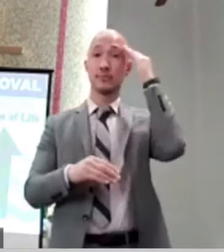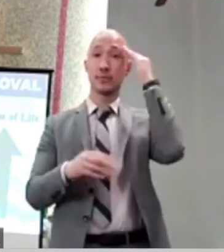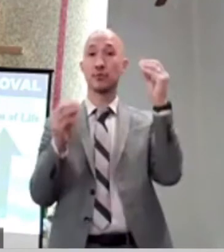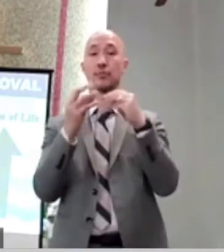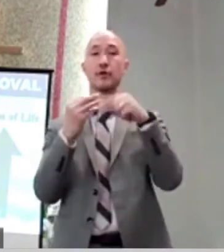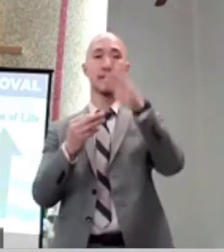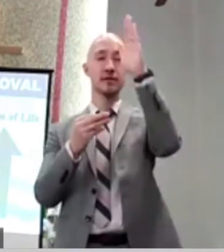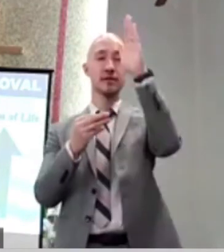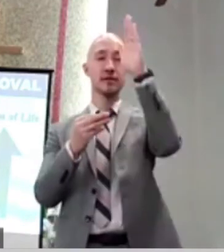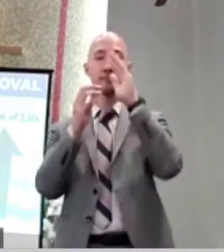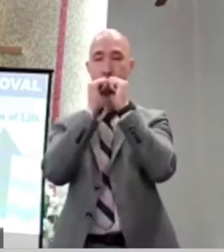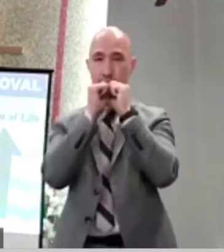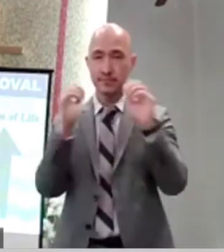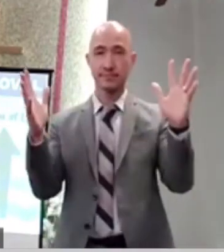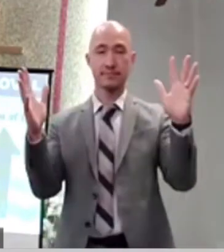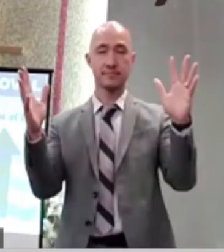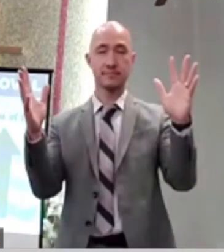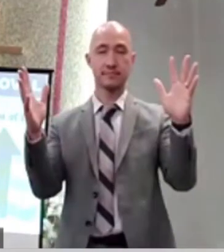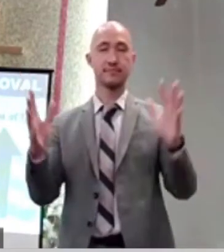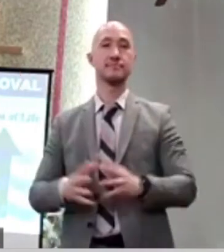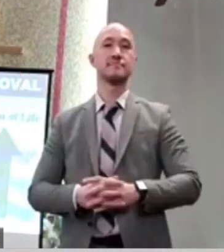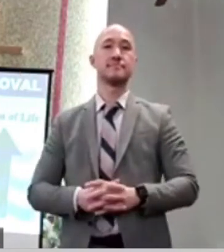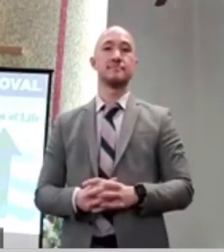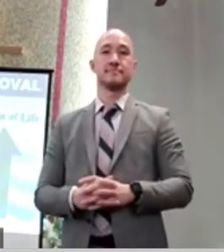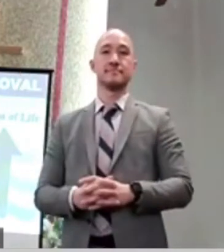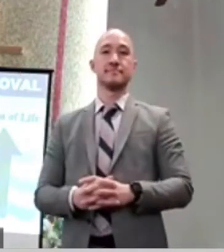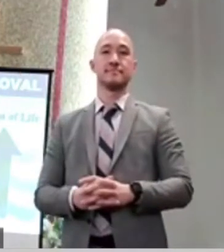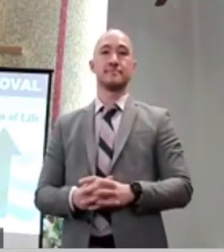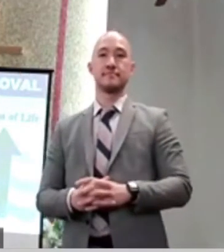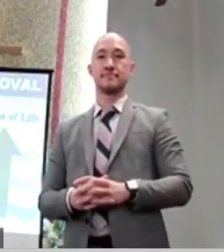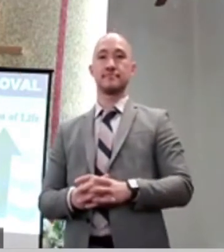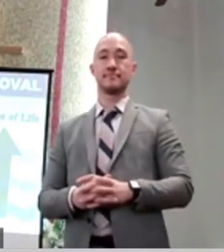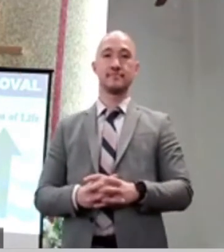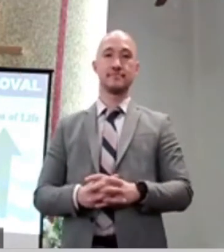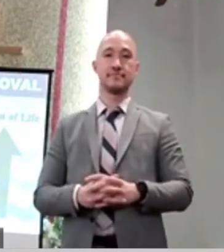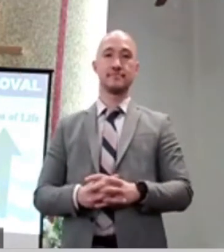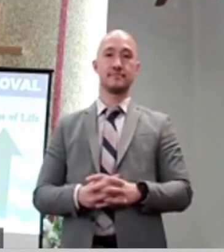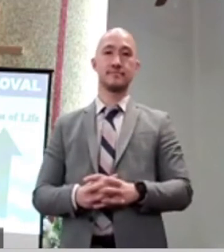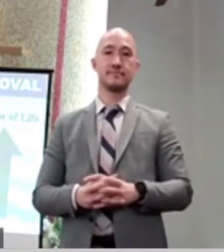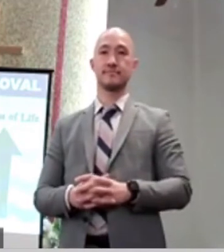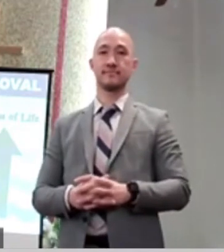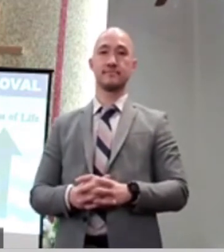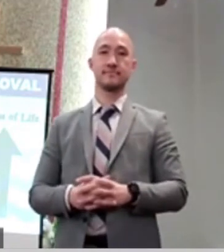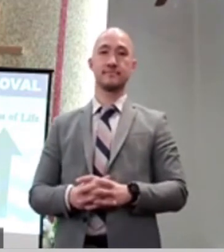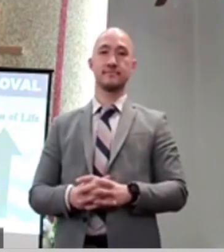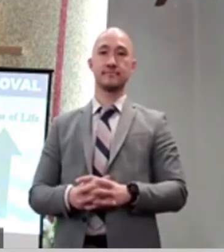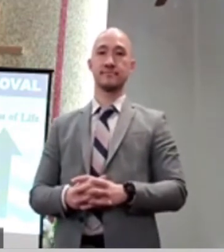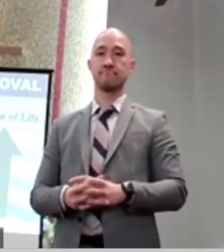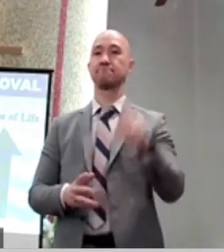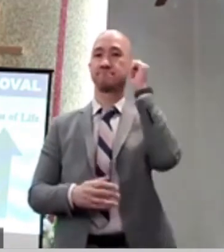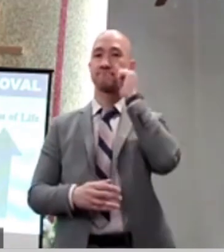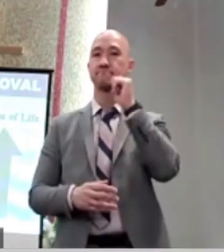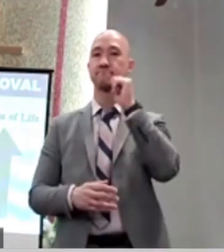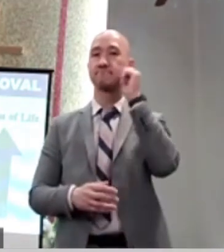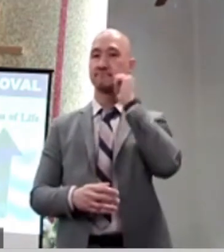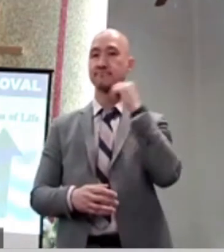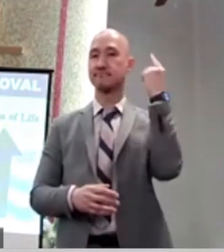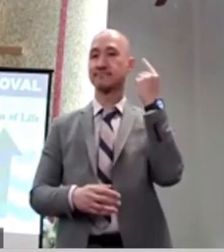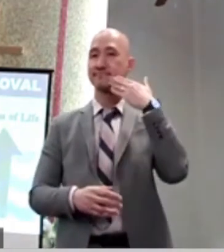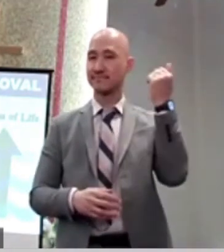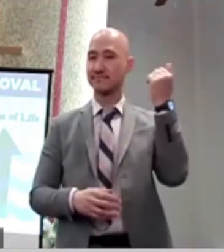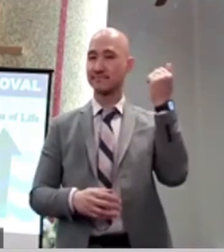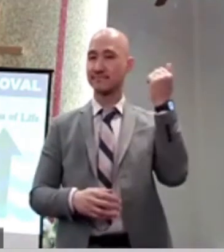unlimited love. Every single day for the Christian is a day that gets better until the day that we're taken